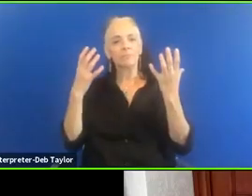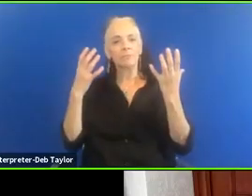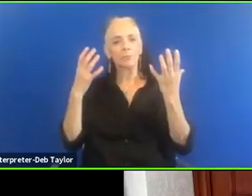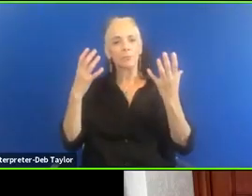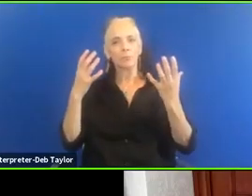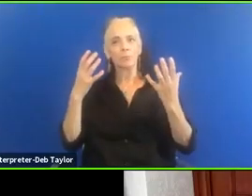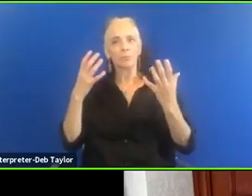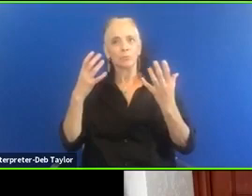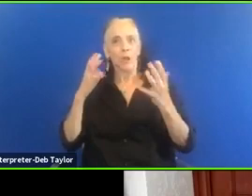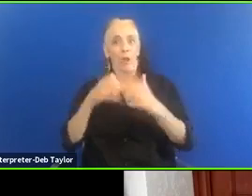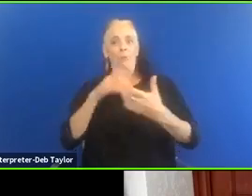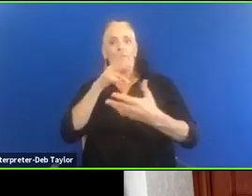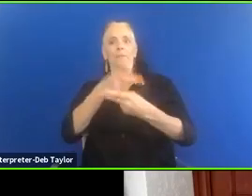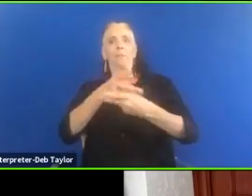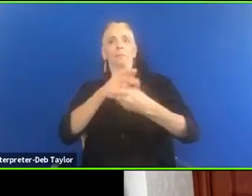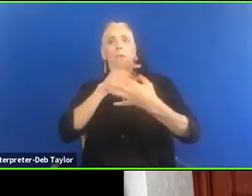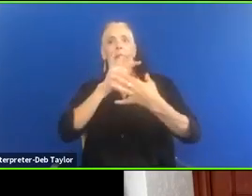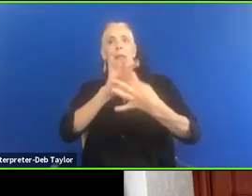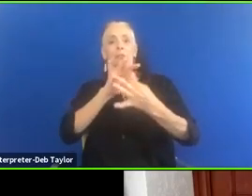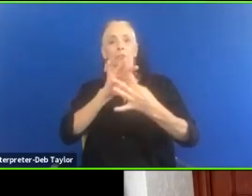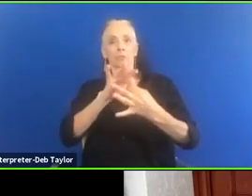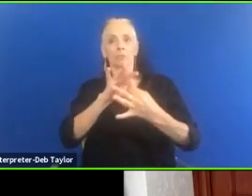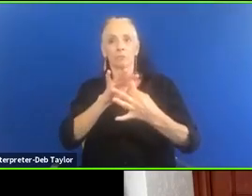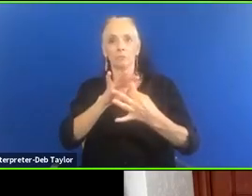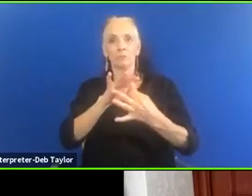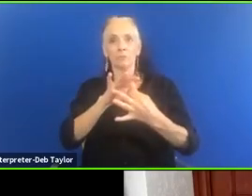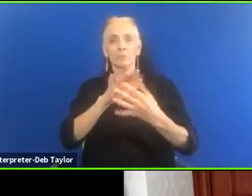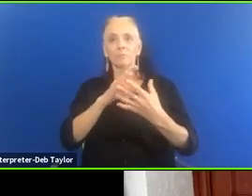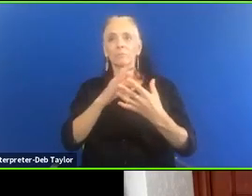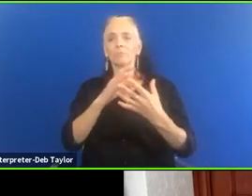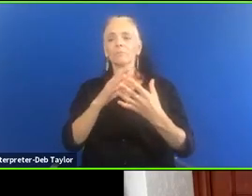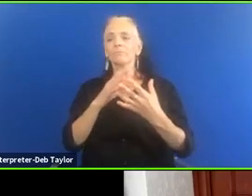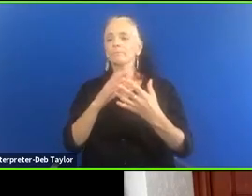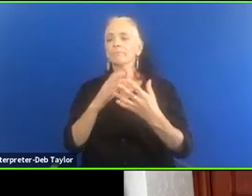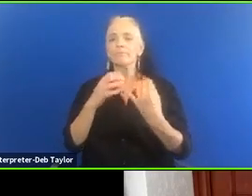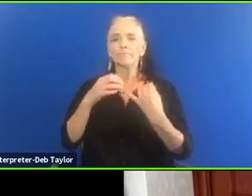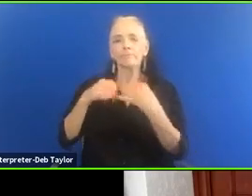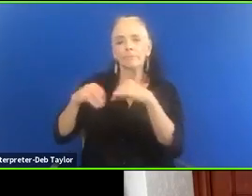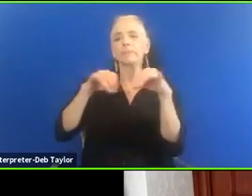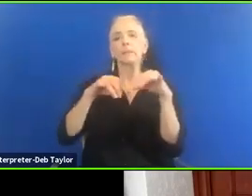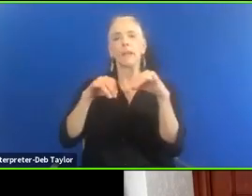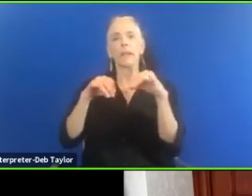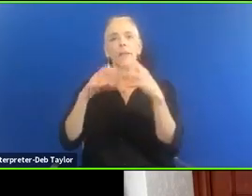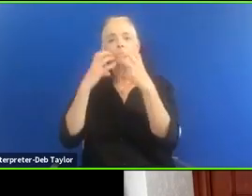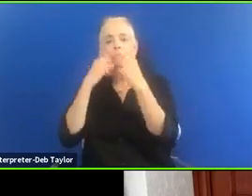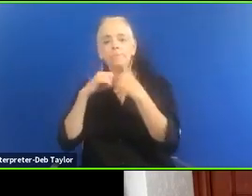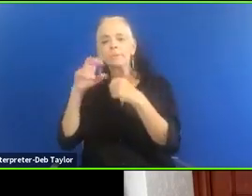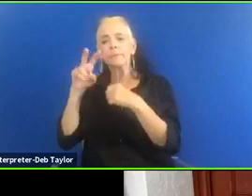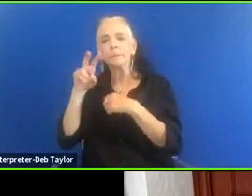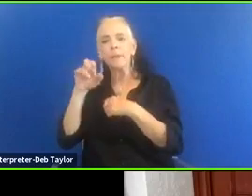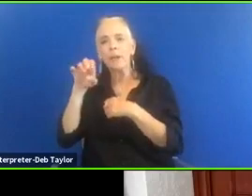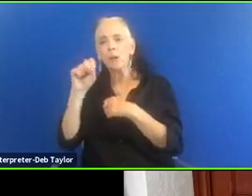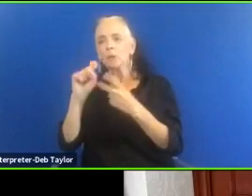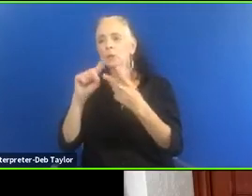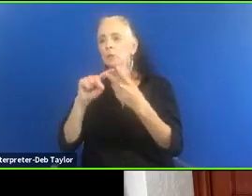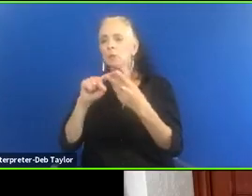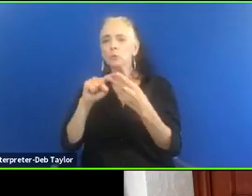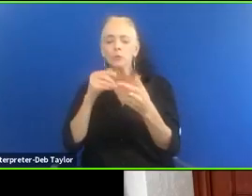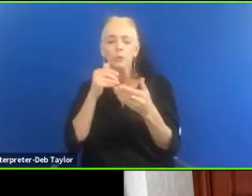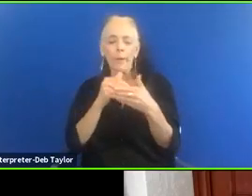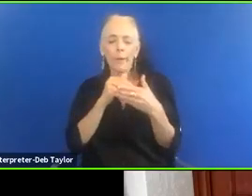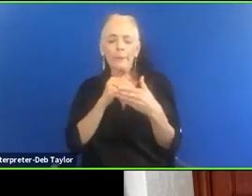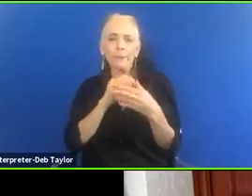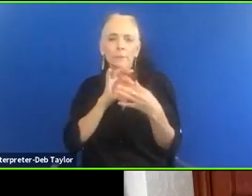maintain connection with each other, with our values, with our sense of intimacy. Even the way